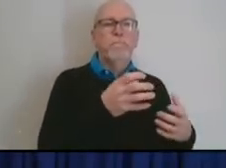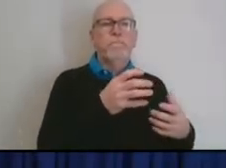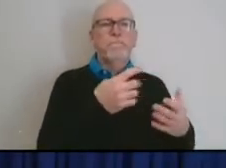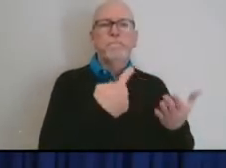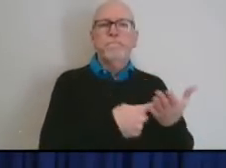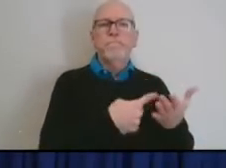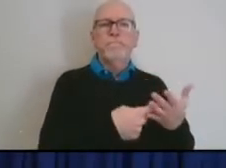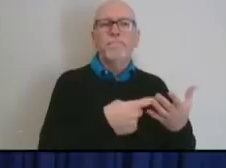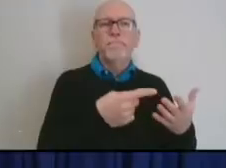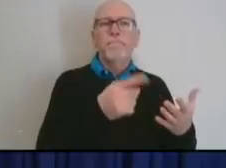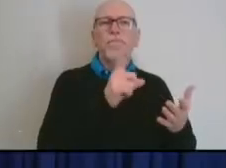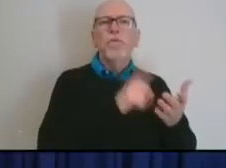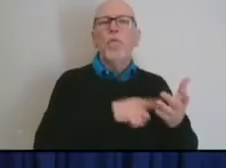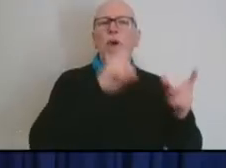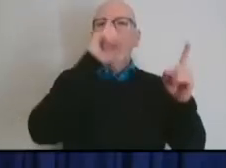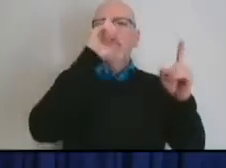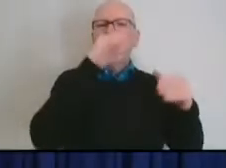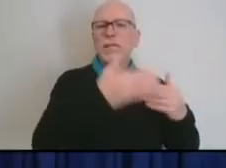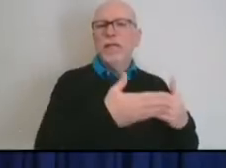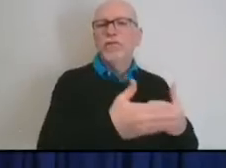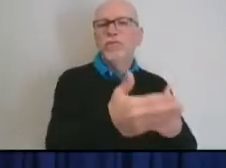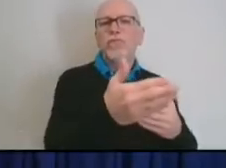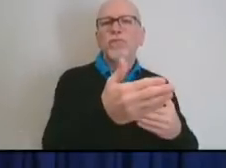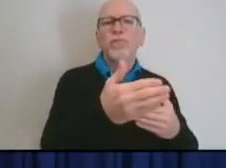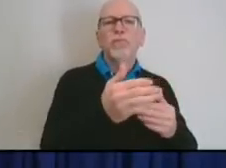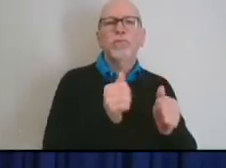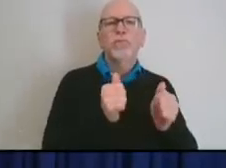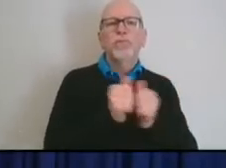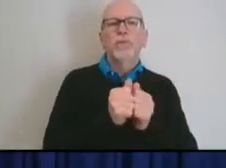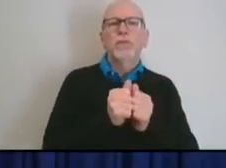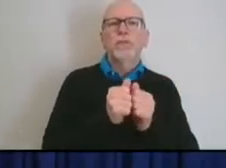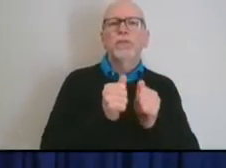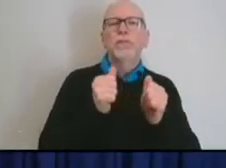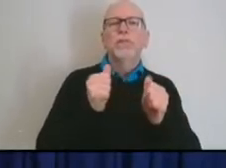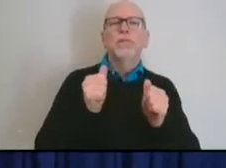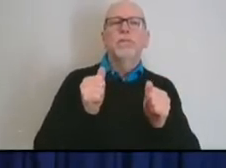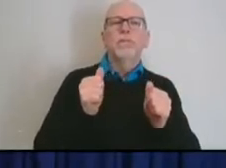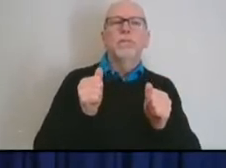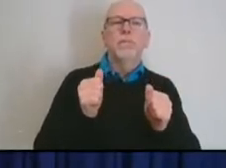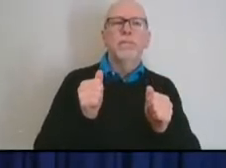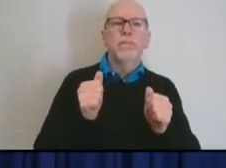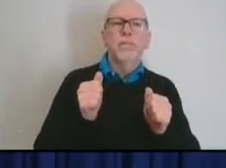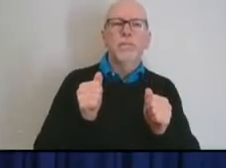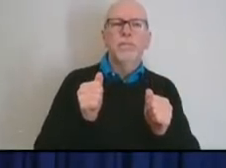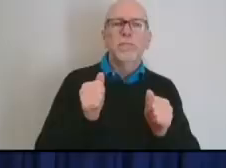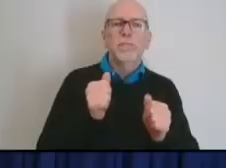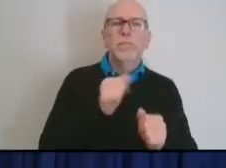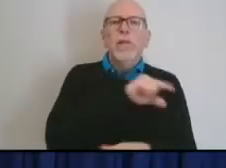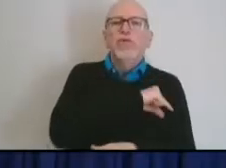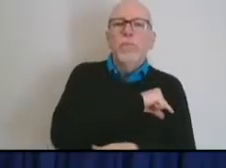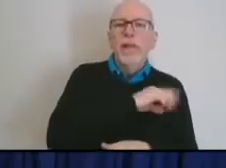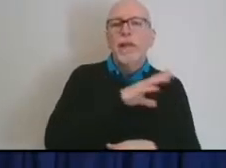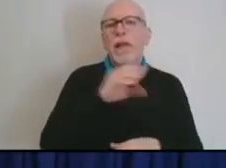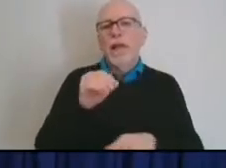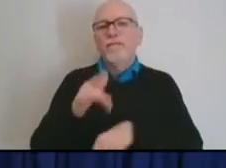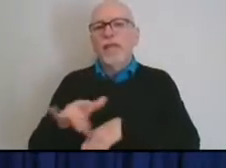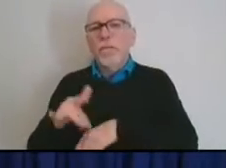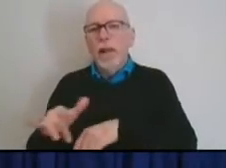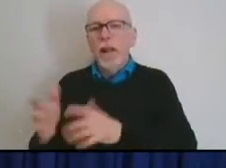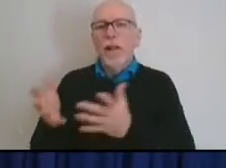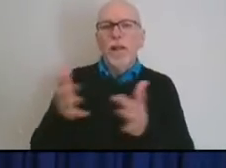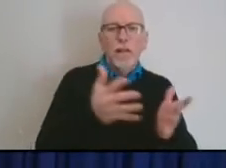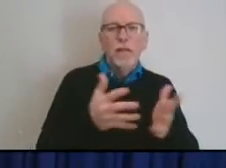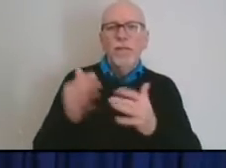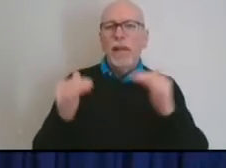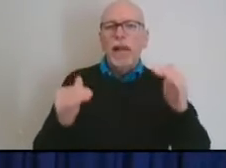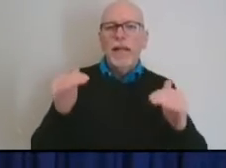maybe expectation with that eligibility and availability